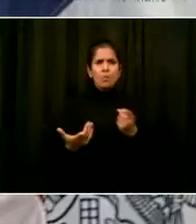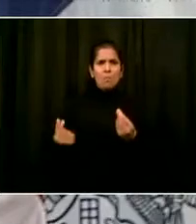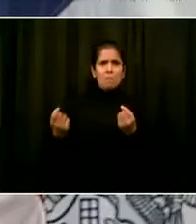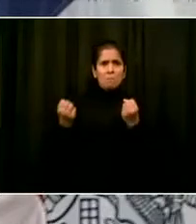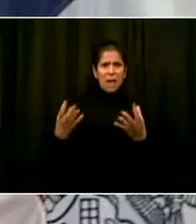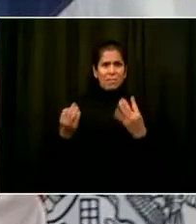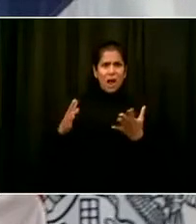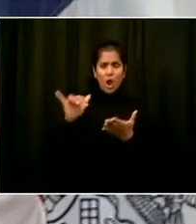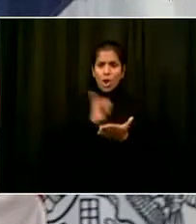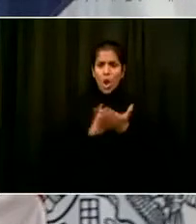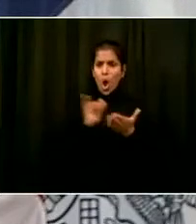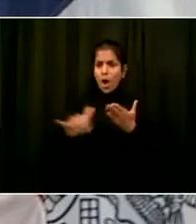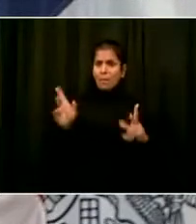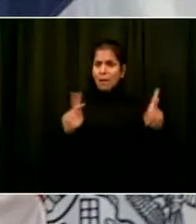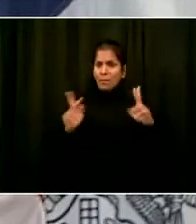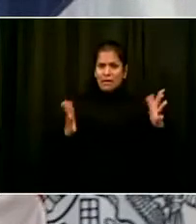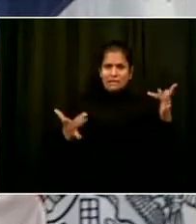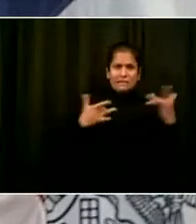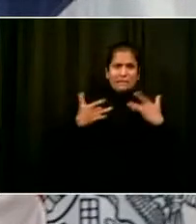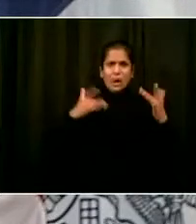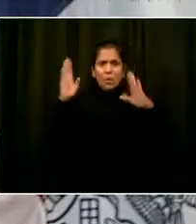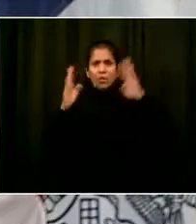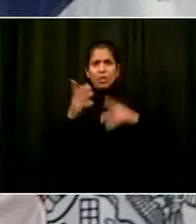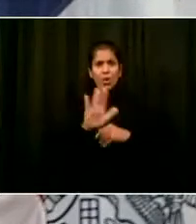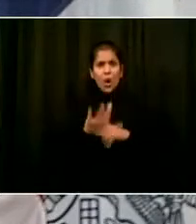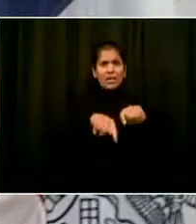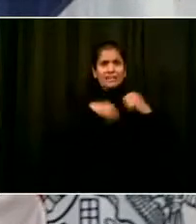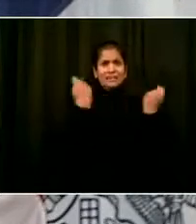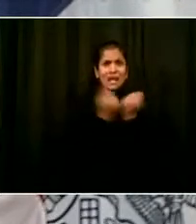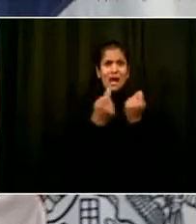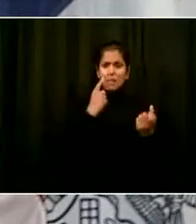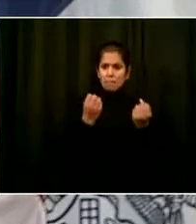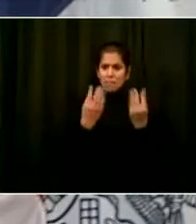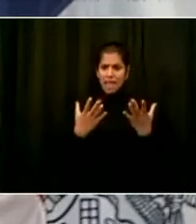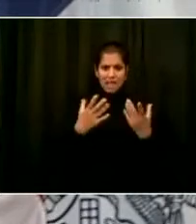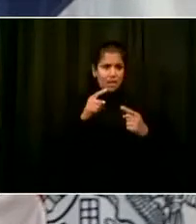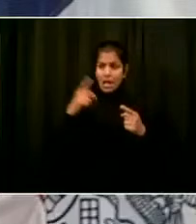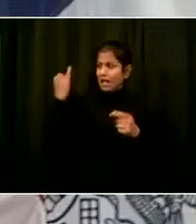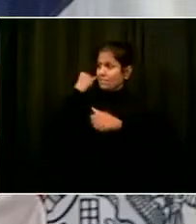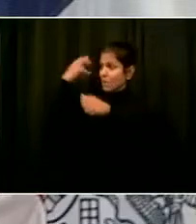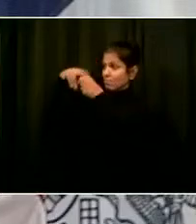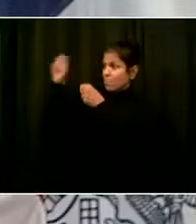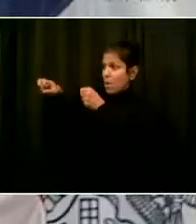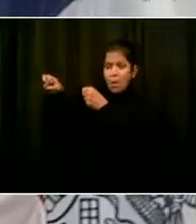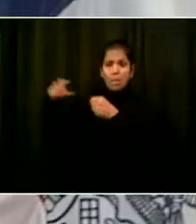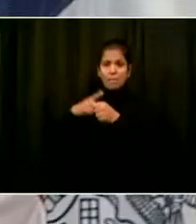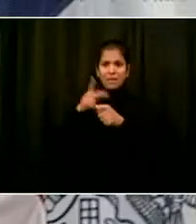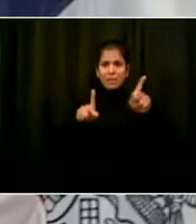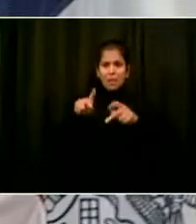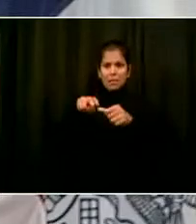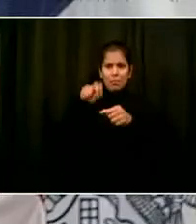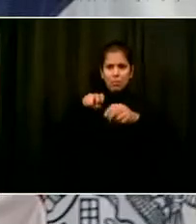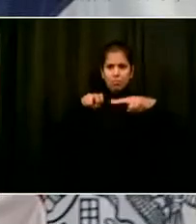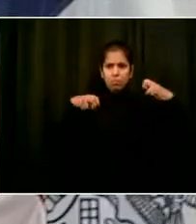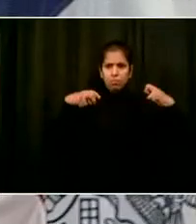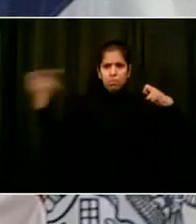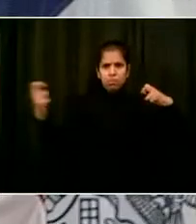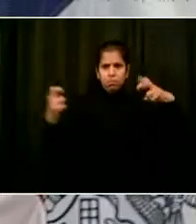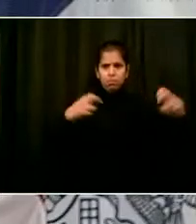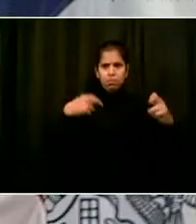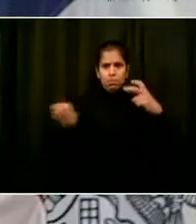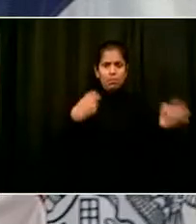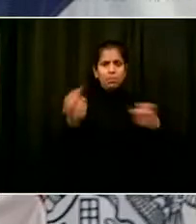city back in your last year in office it's an important question but I'll tell you right off the bat we already have the best